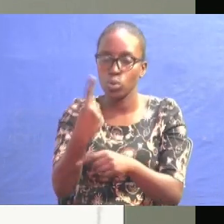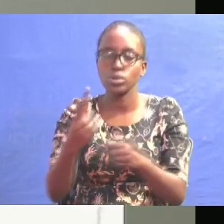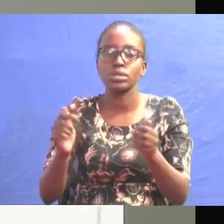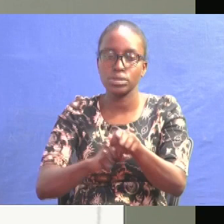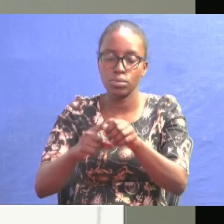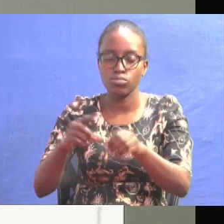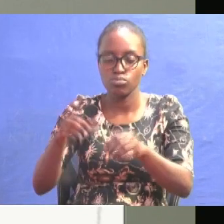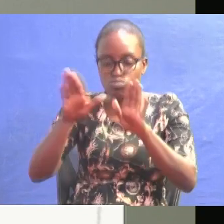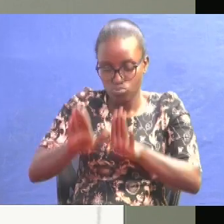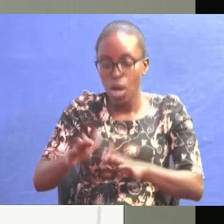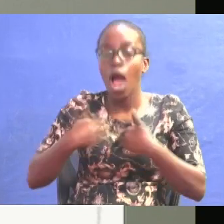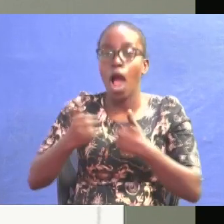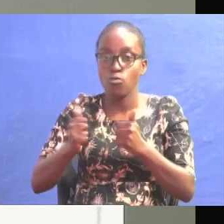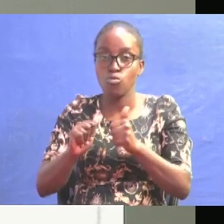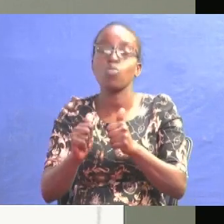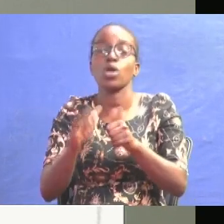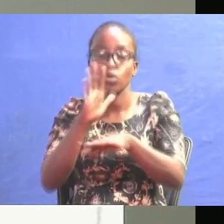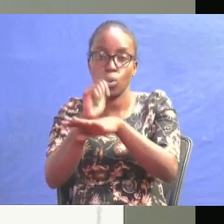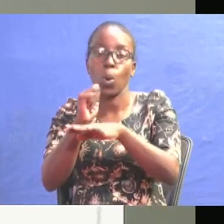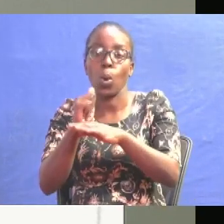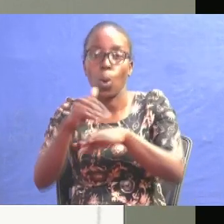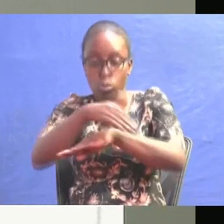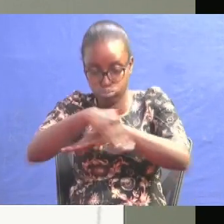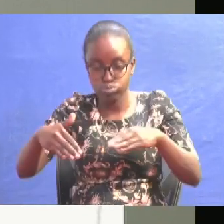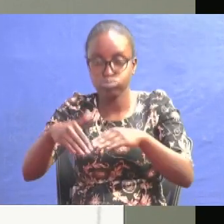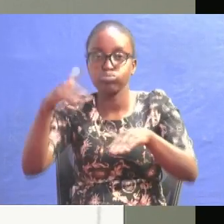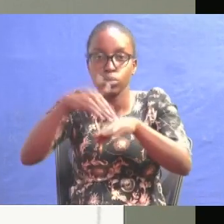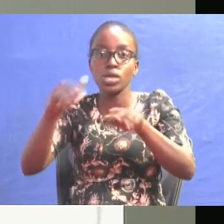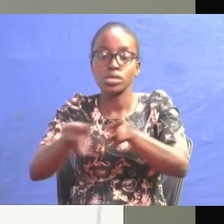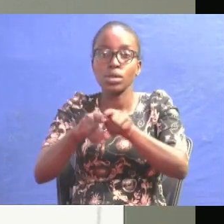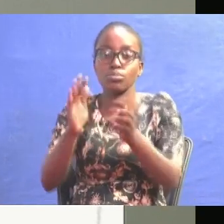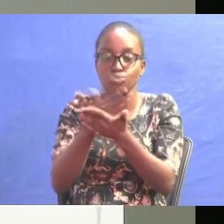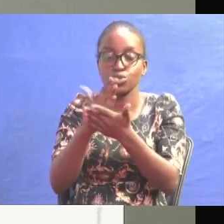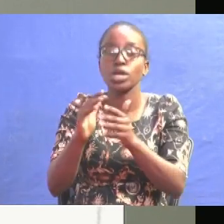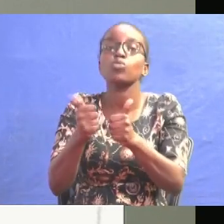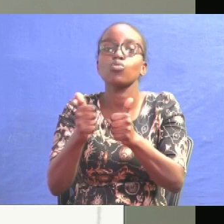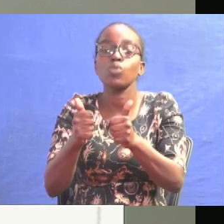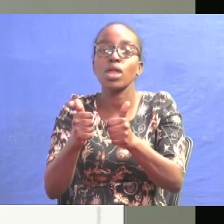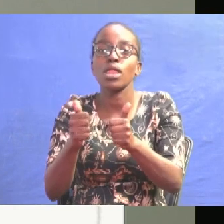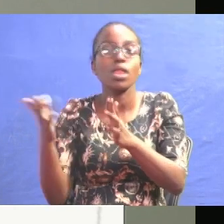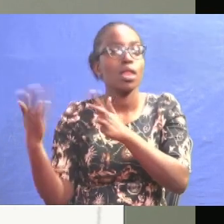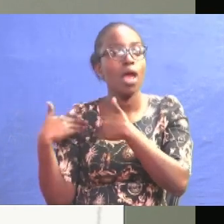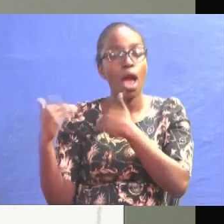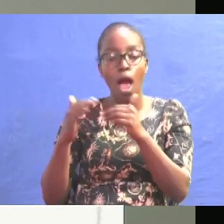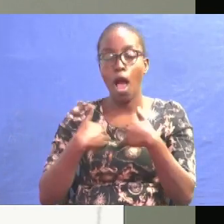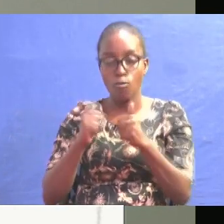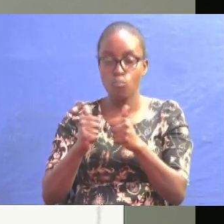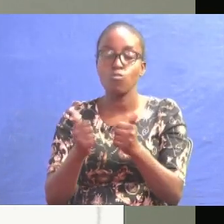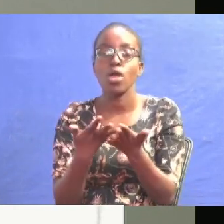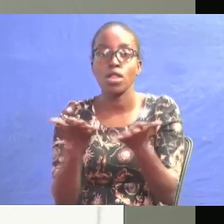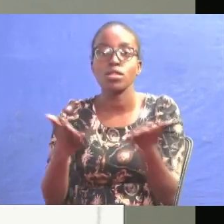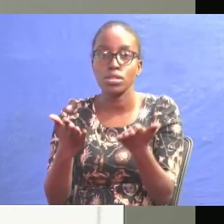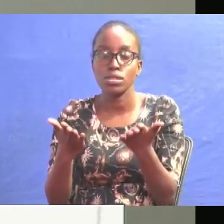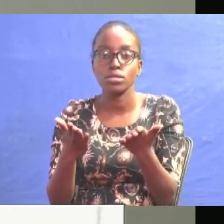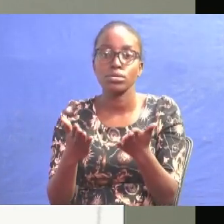board. But when it comes to a time of resource sharing, when it comes to a point of even the position, the employment, where are